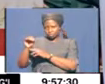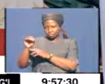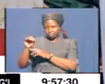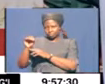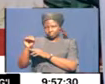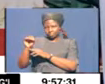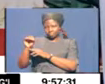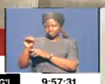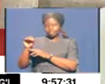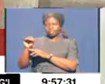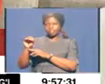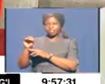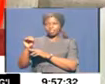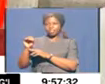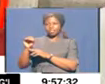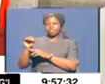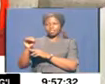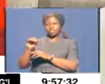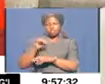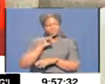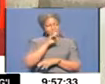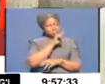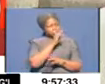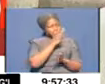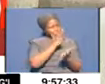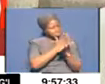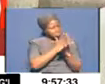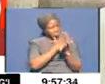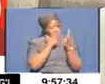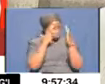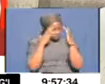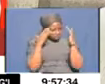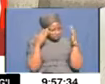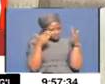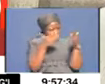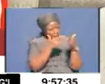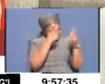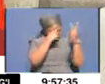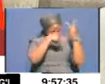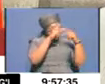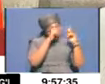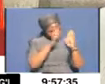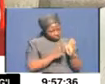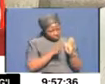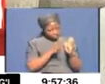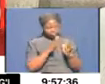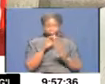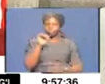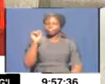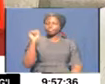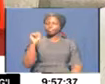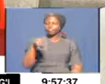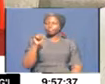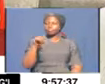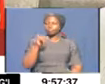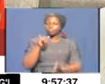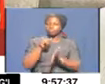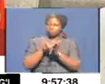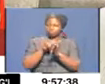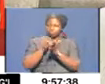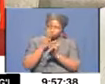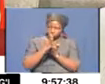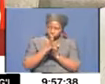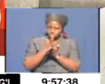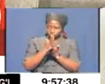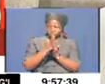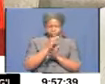And you were an extremely dedicated professional. Yes, that one is for a fact. That's the way